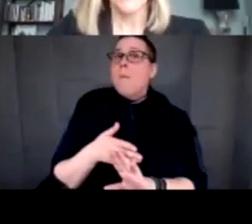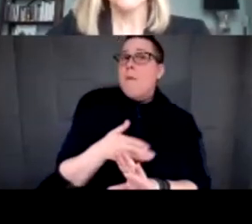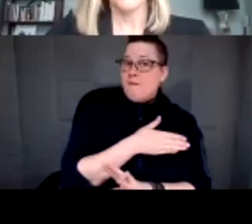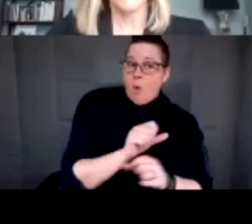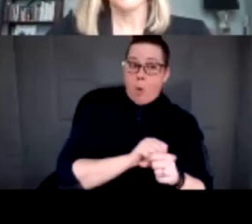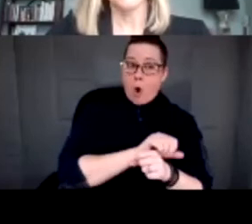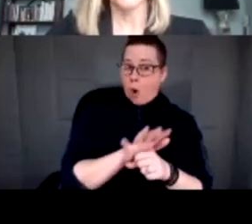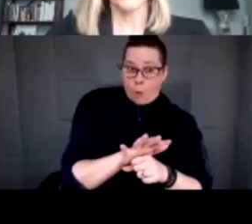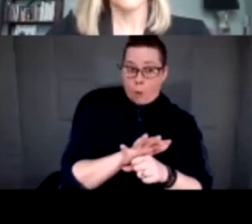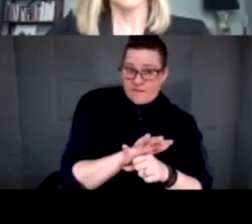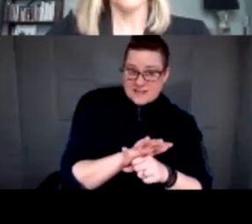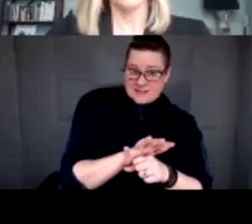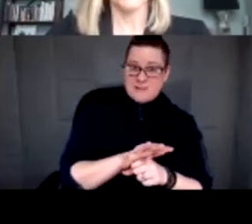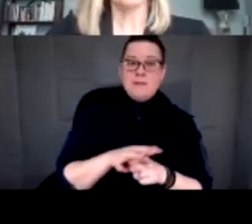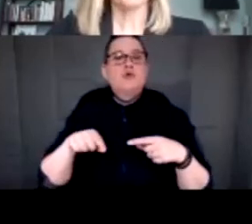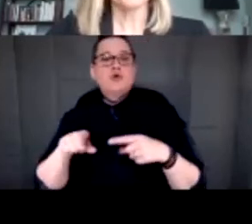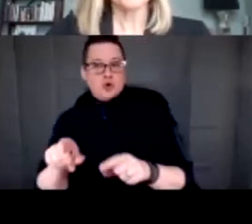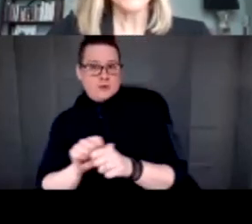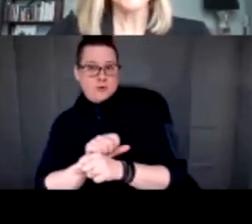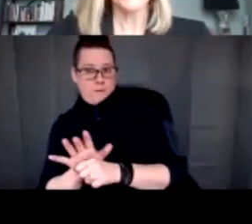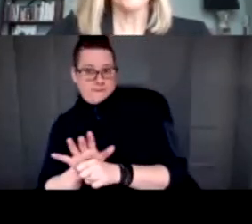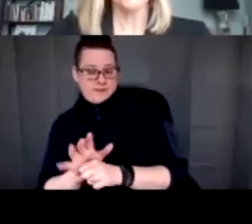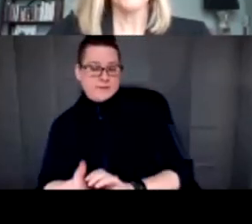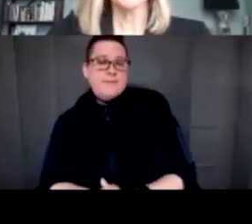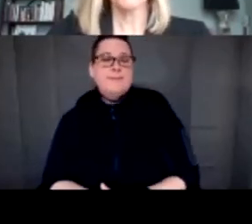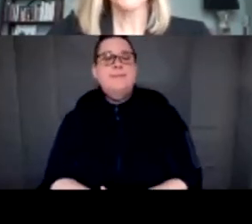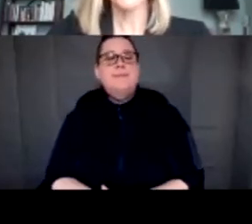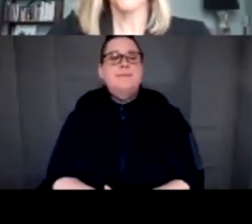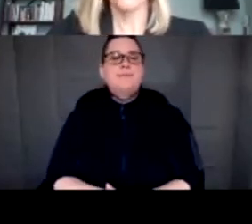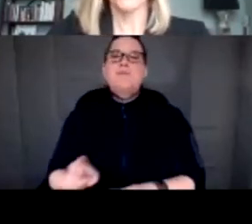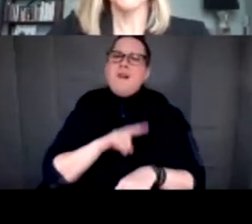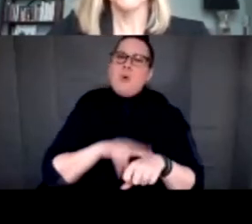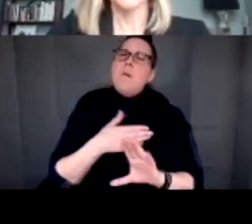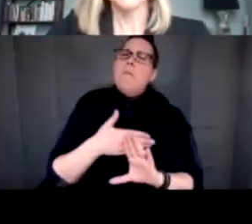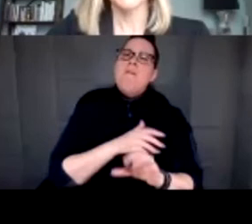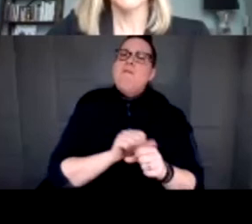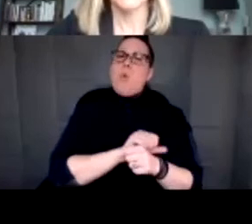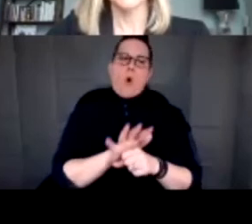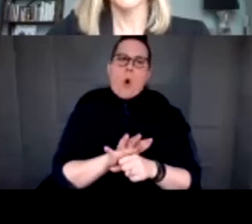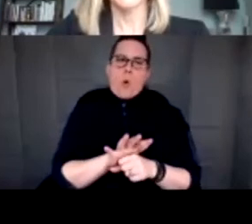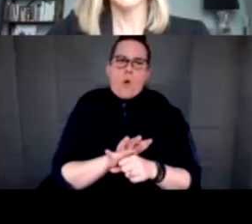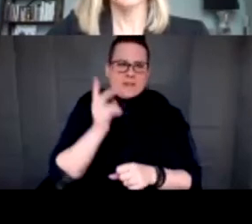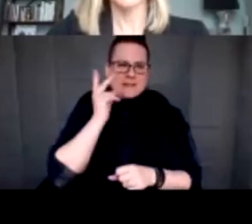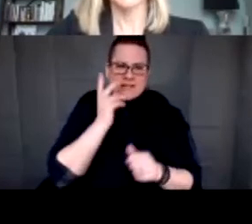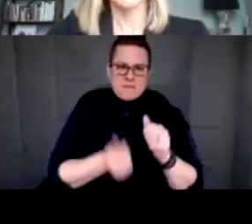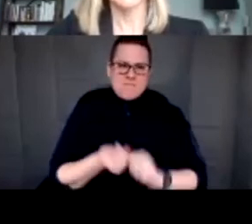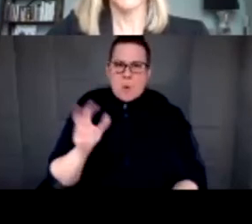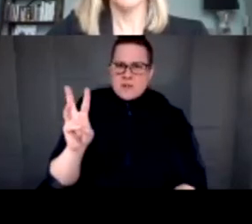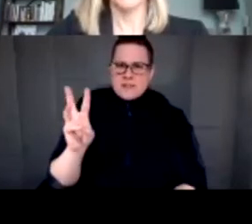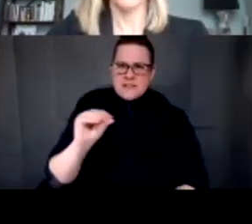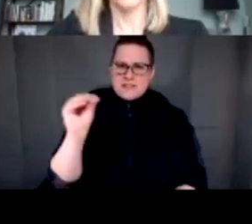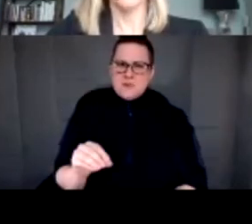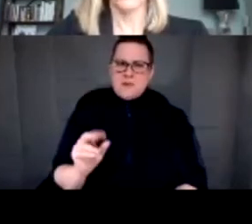COVID and then during COVID. So of course, prior to COVID, you can see that 60%